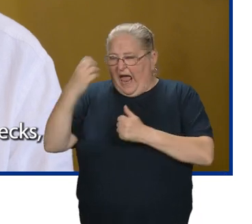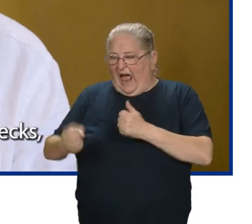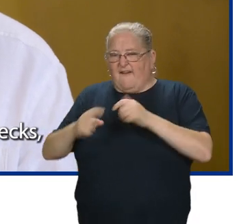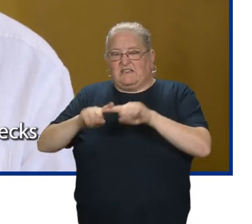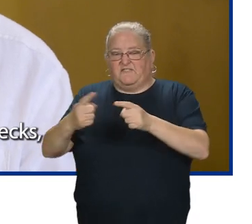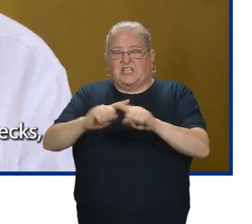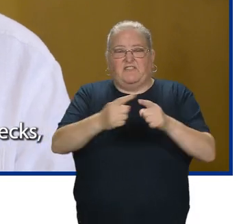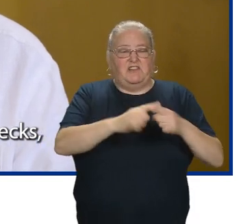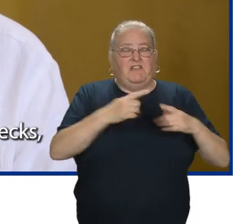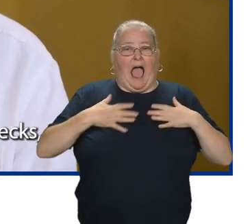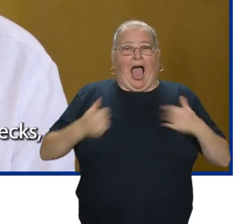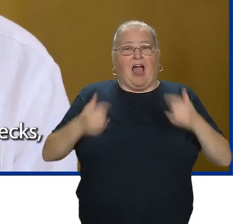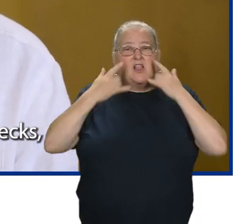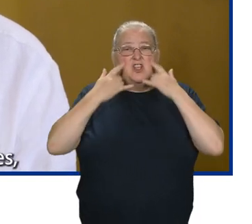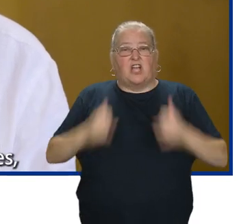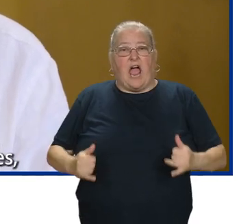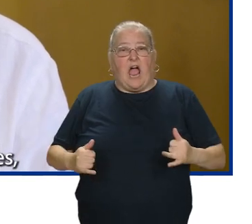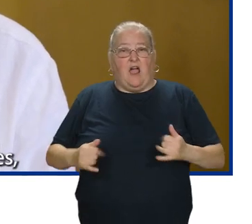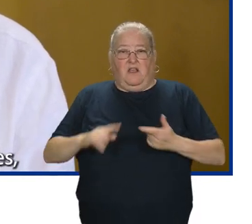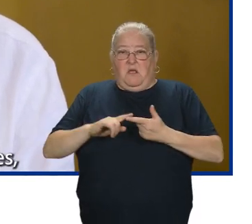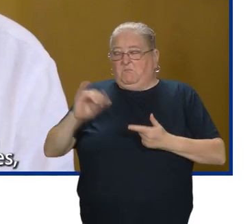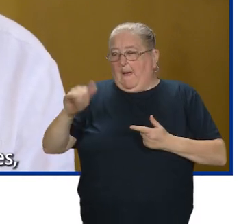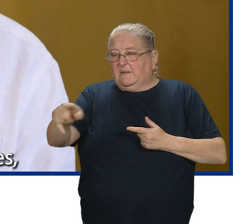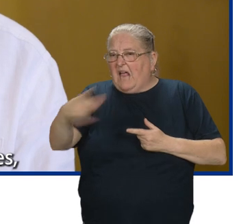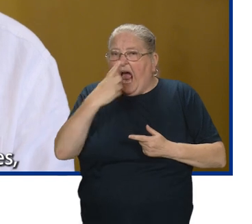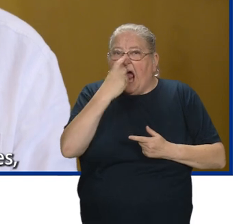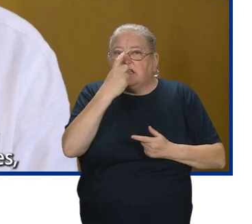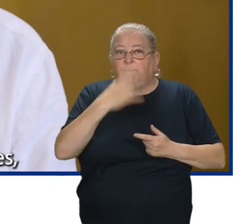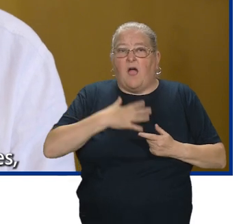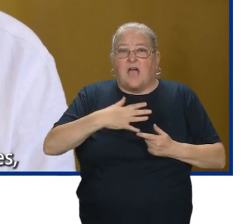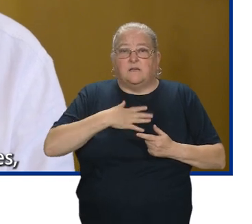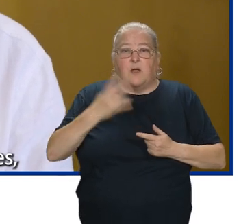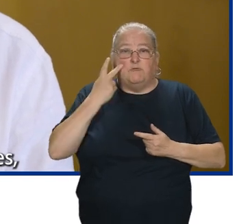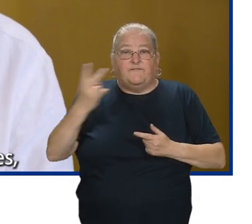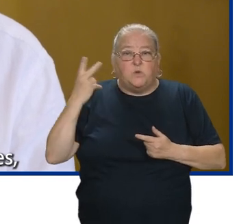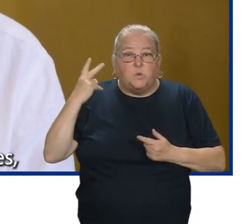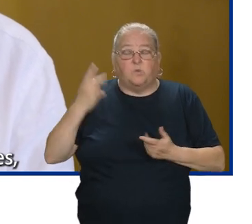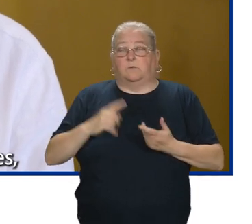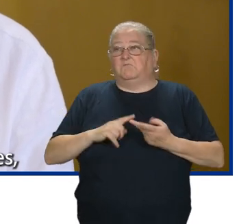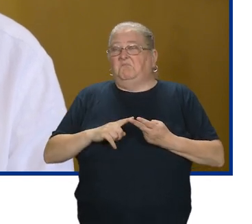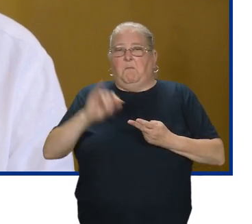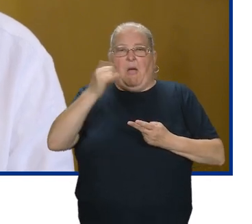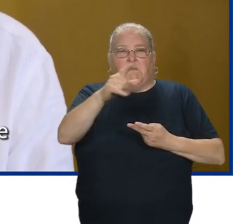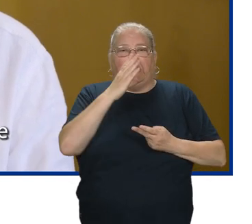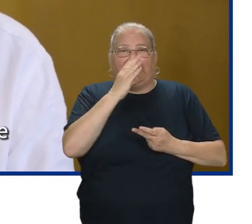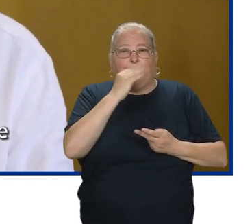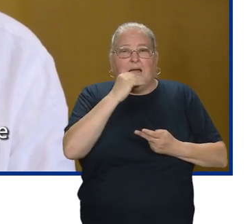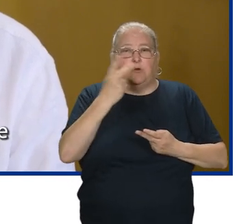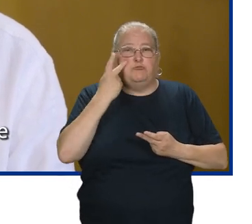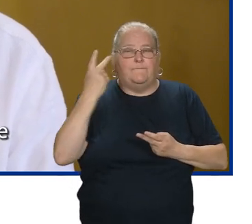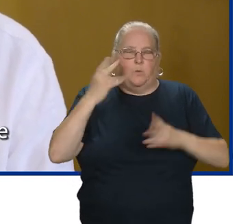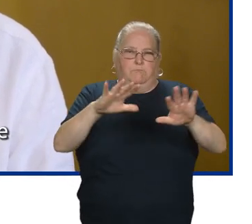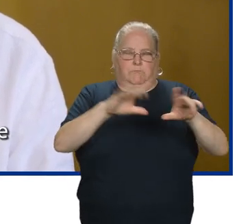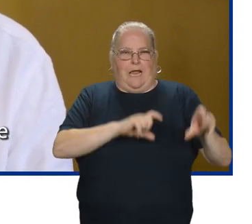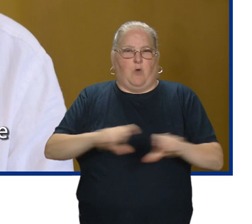So if you are having other health checks, for example, you have an annual health check for your asthma or your diabetes, then you